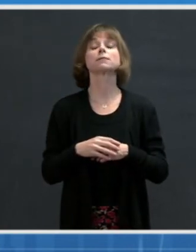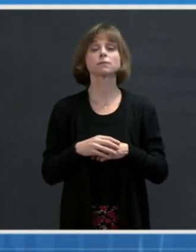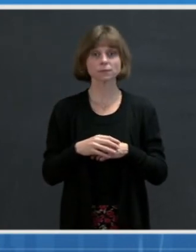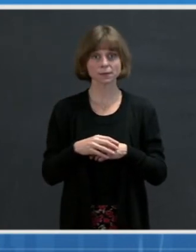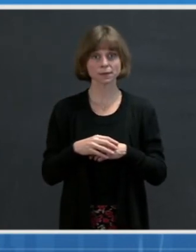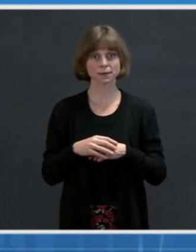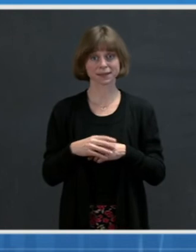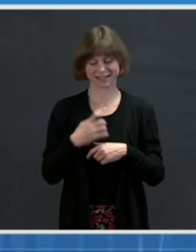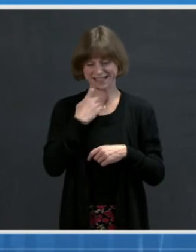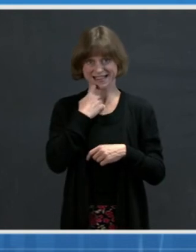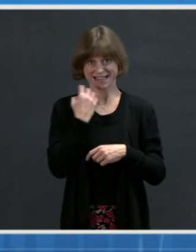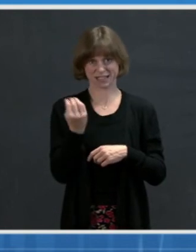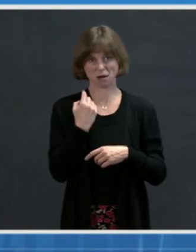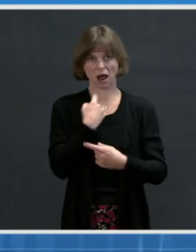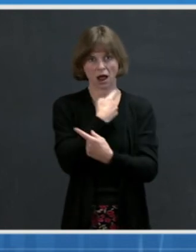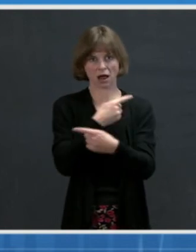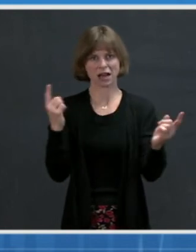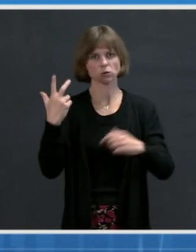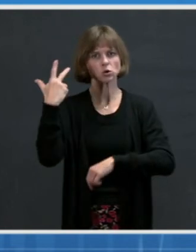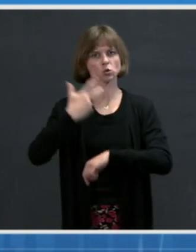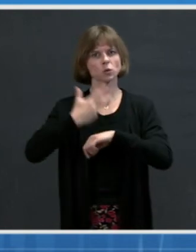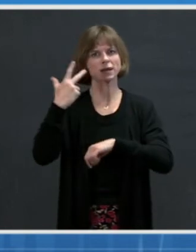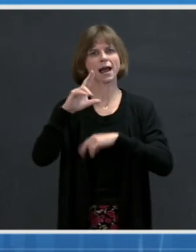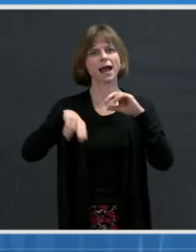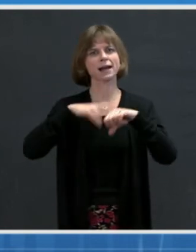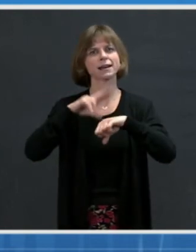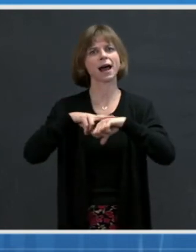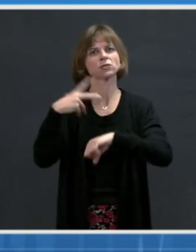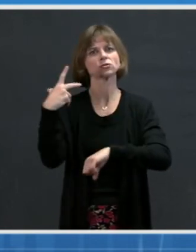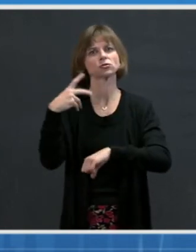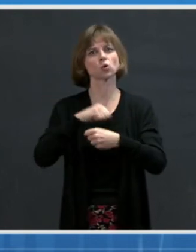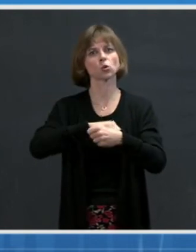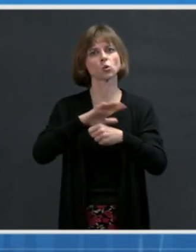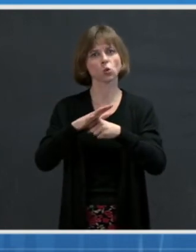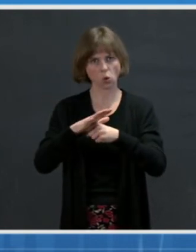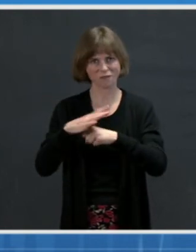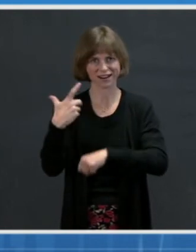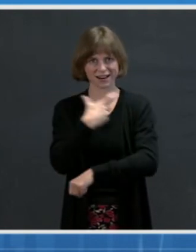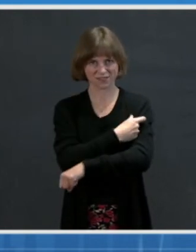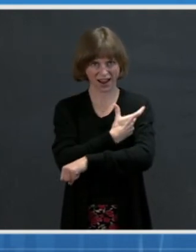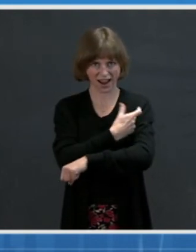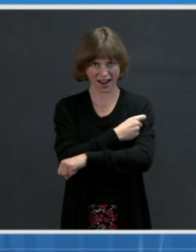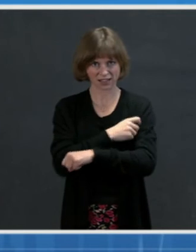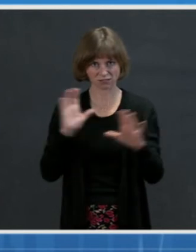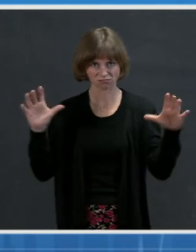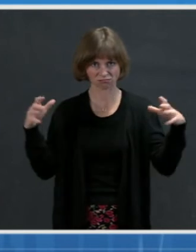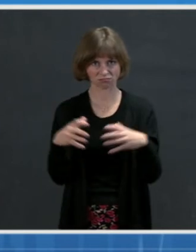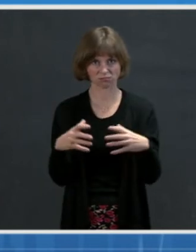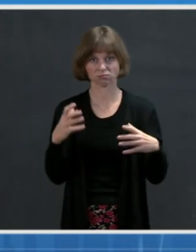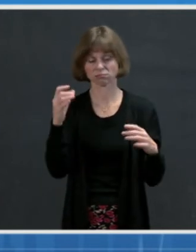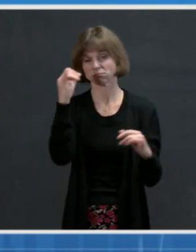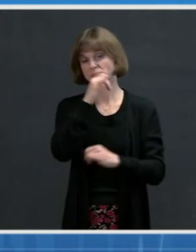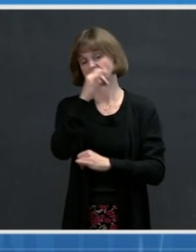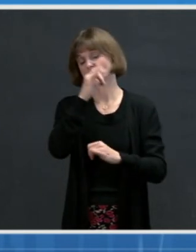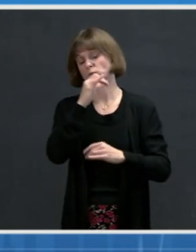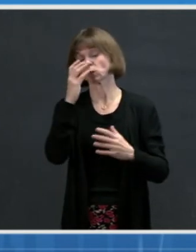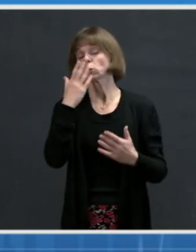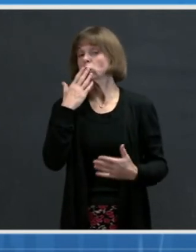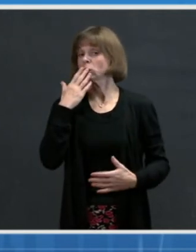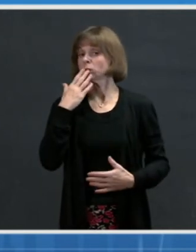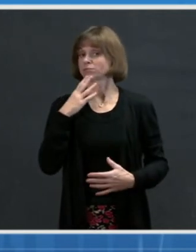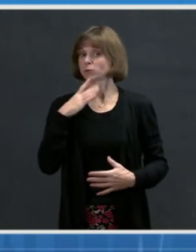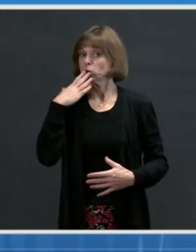our 3-day National COVID-19 Vaccine Forum, and since that time, we've had an extraordinary few days. Our final